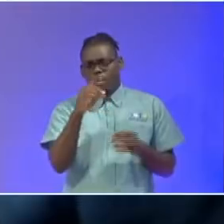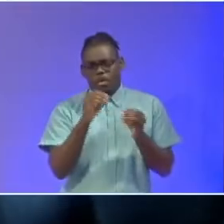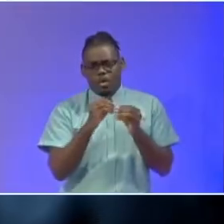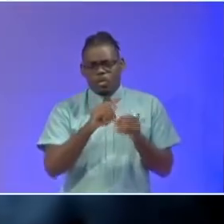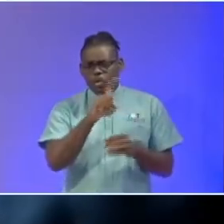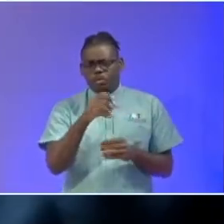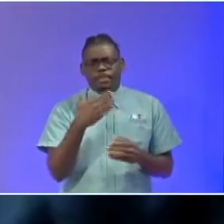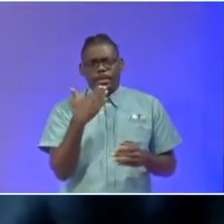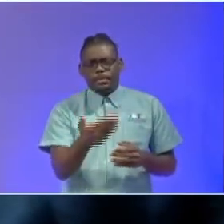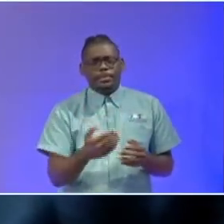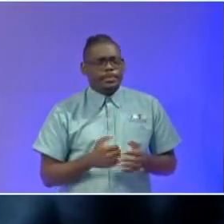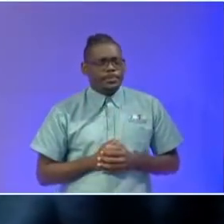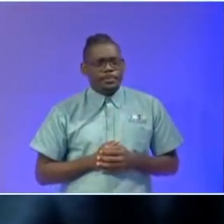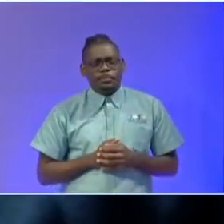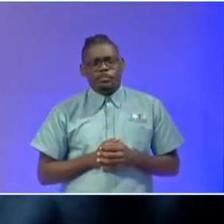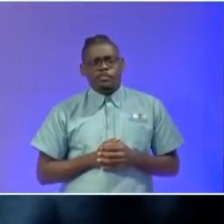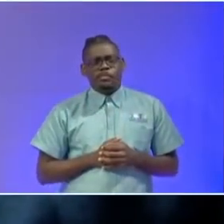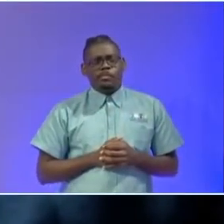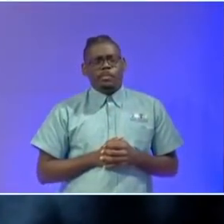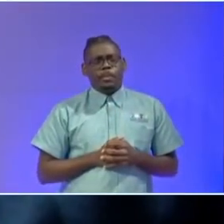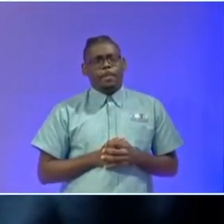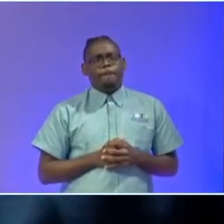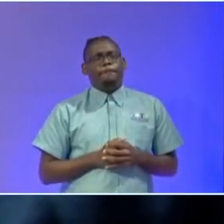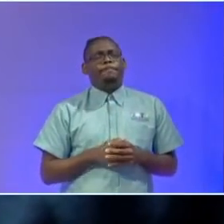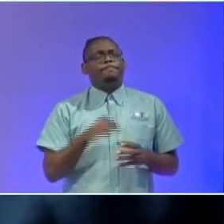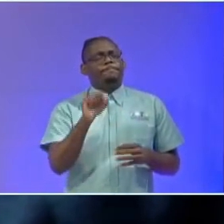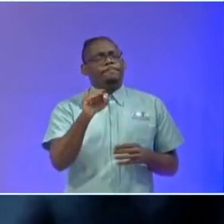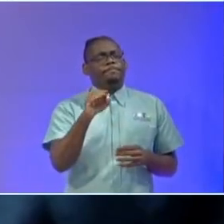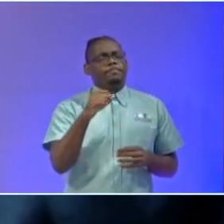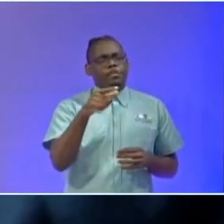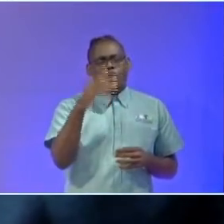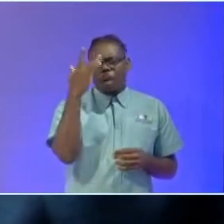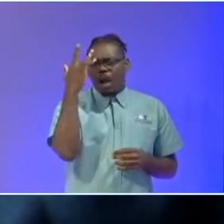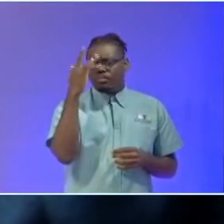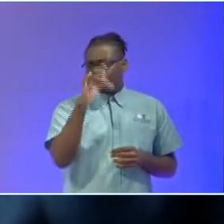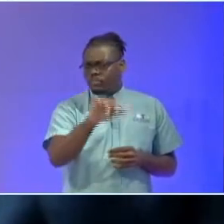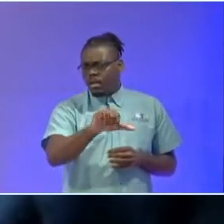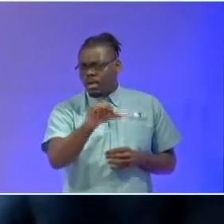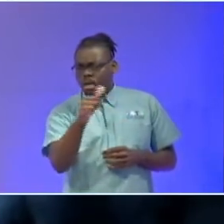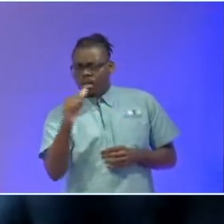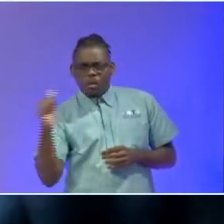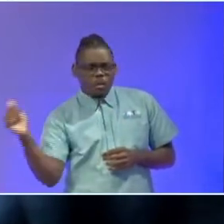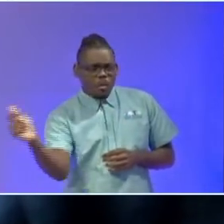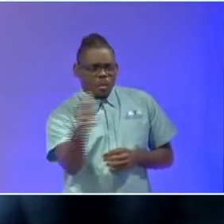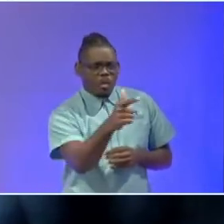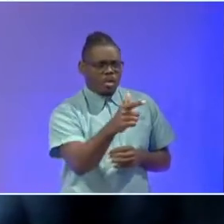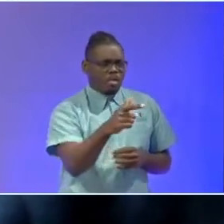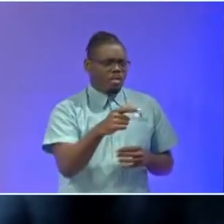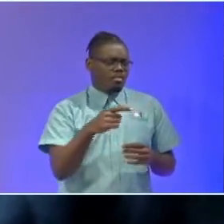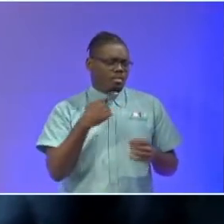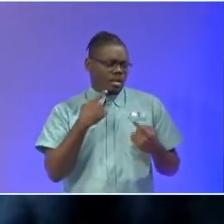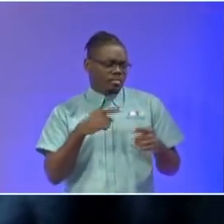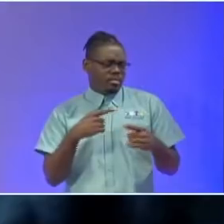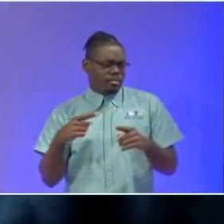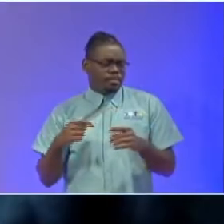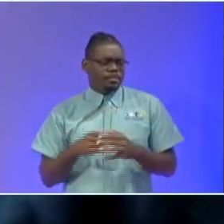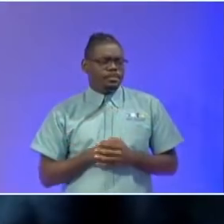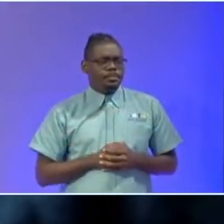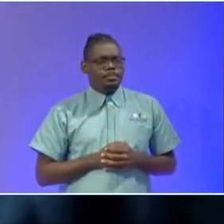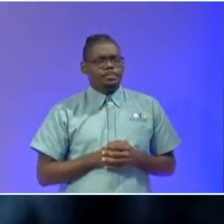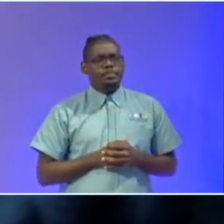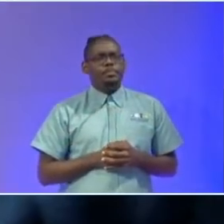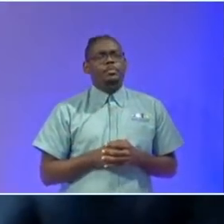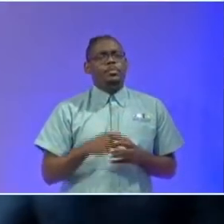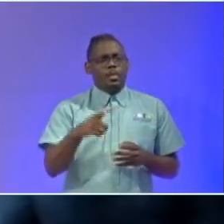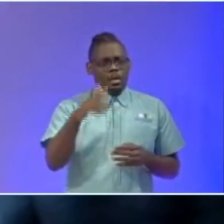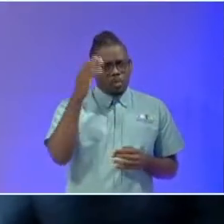Yeah, just wondering, and anyone at the head table who could answer, just in terms of those in the public health sector especially, who've been